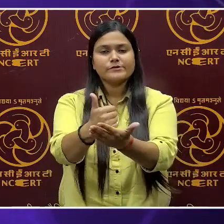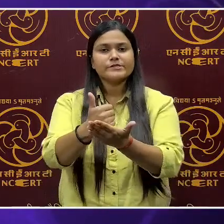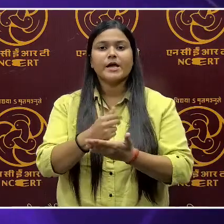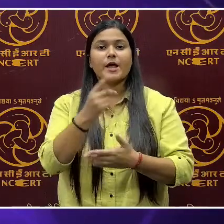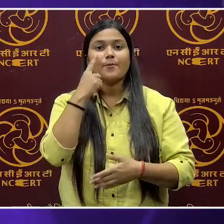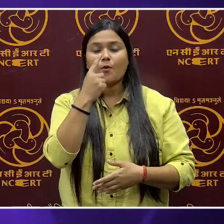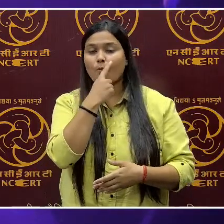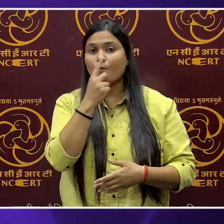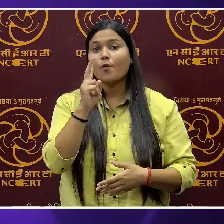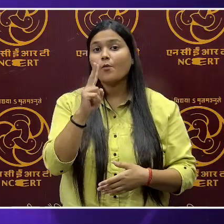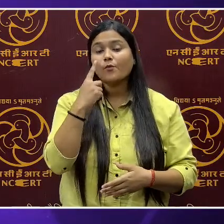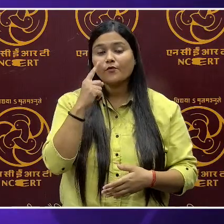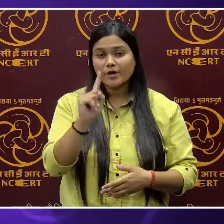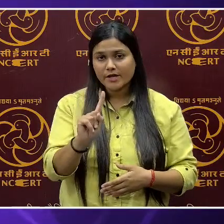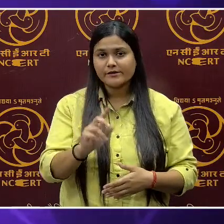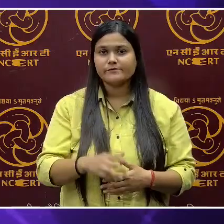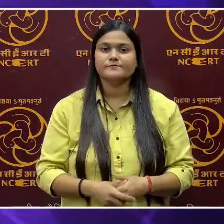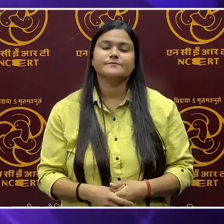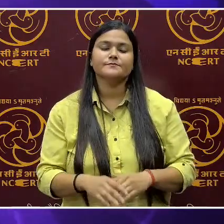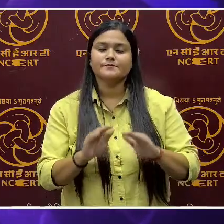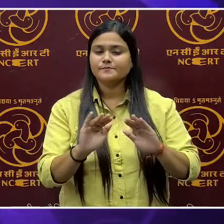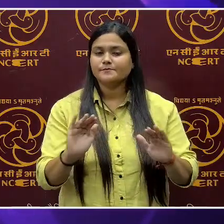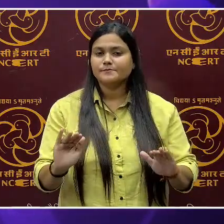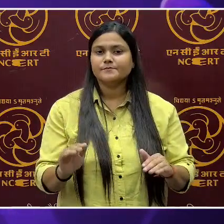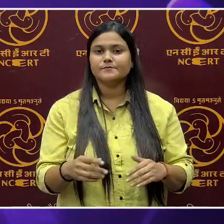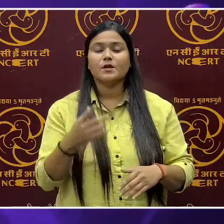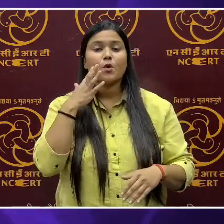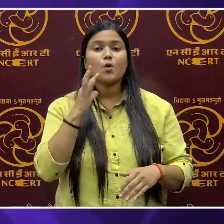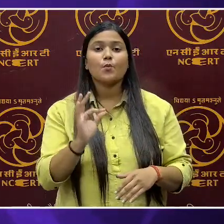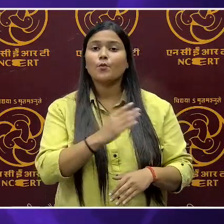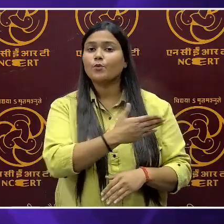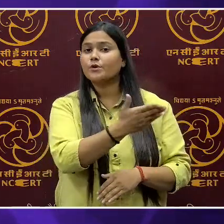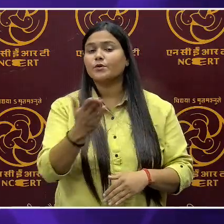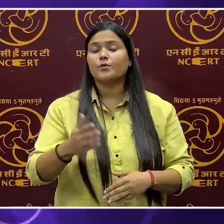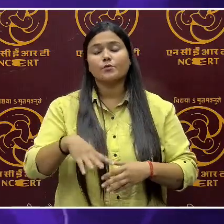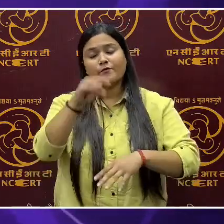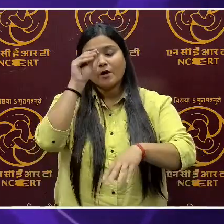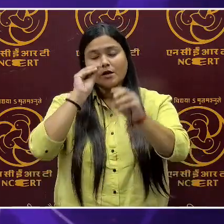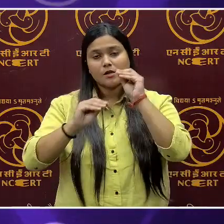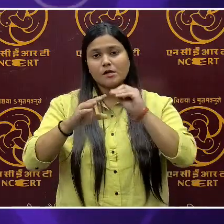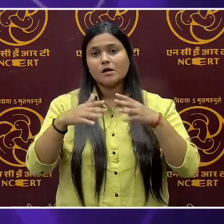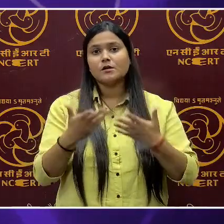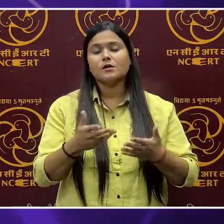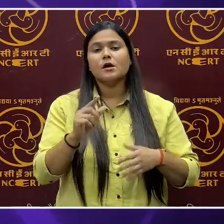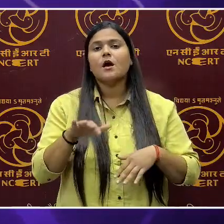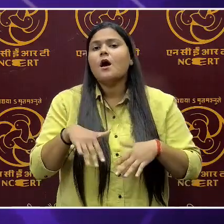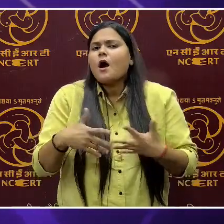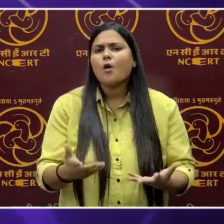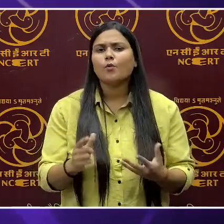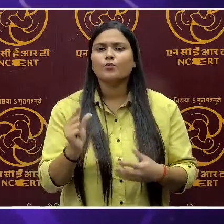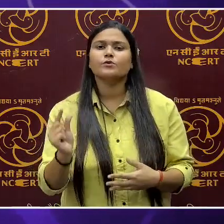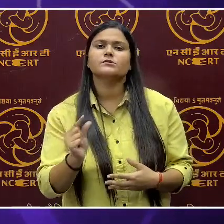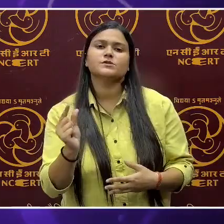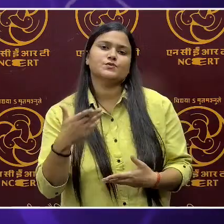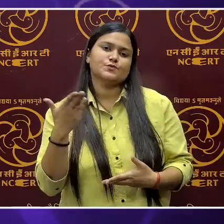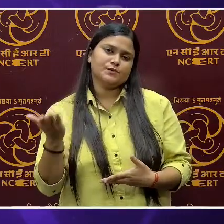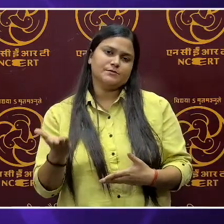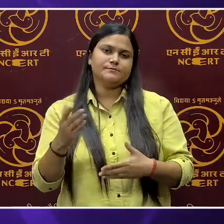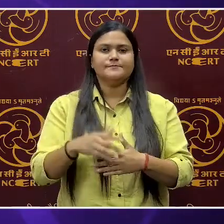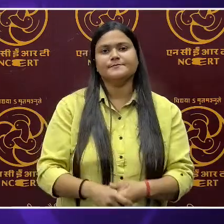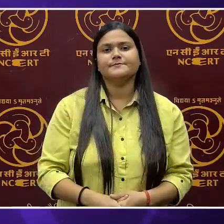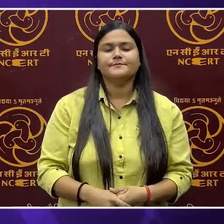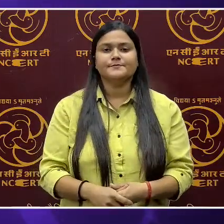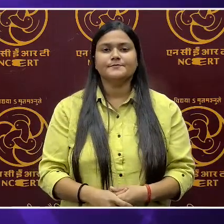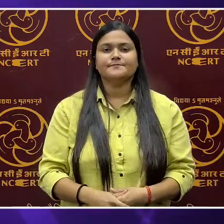children. Teachers, once again I would say that it's very important that we learn how to use this. Wonderful, ma'am.